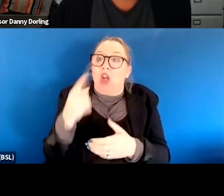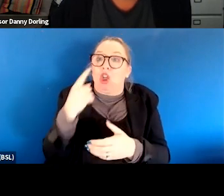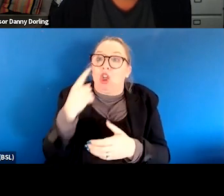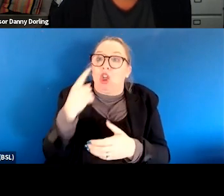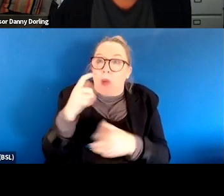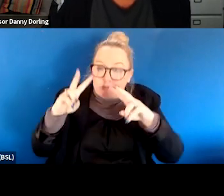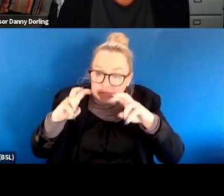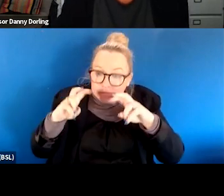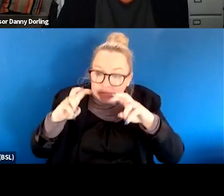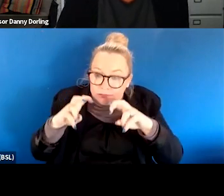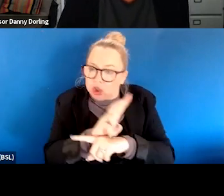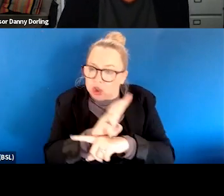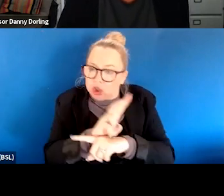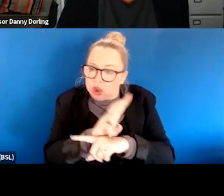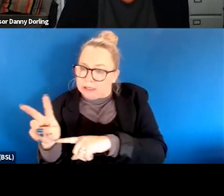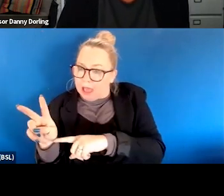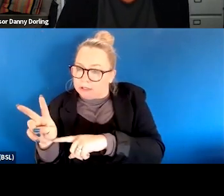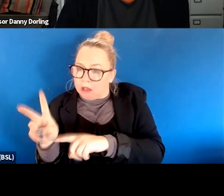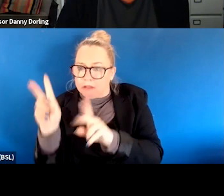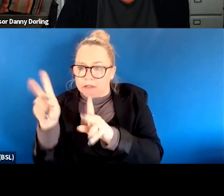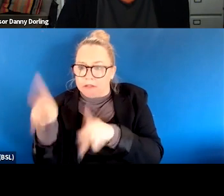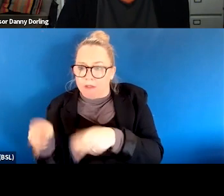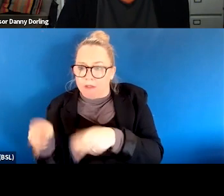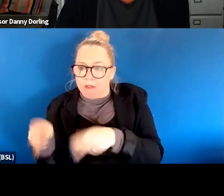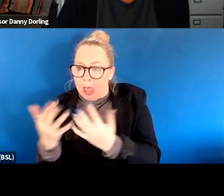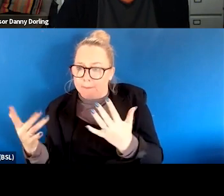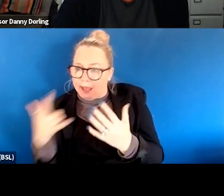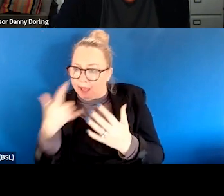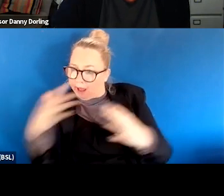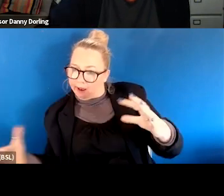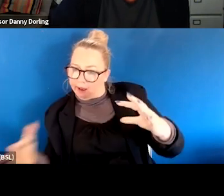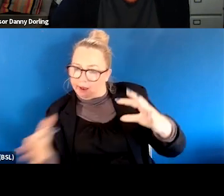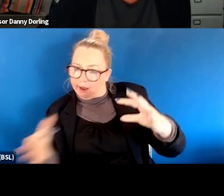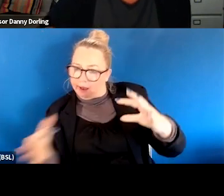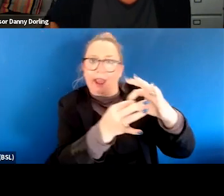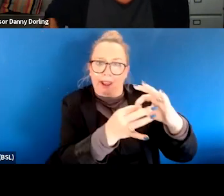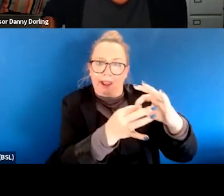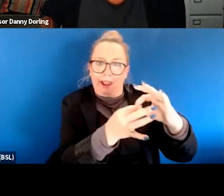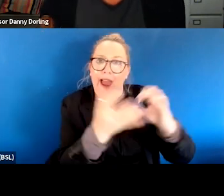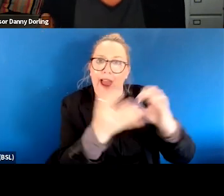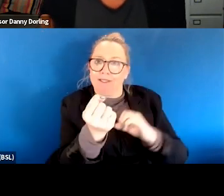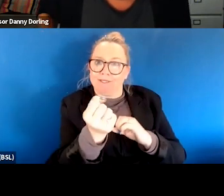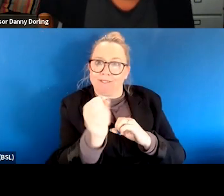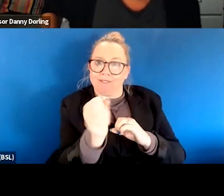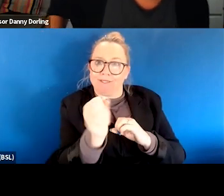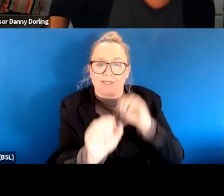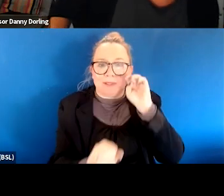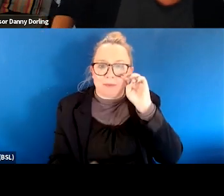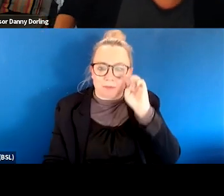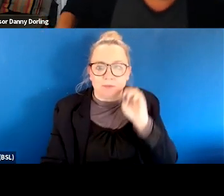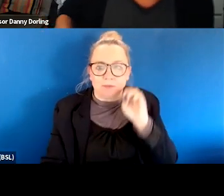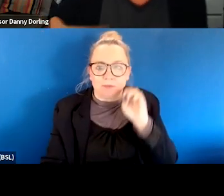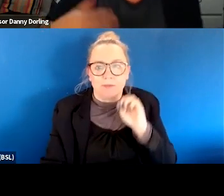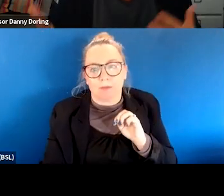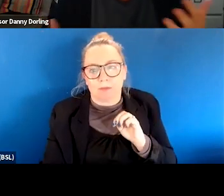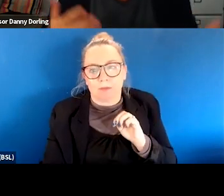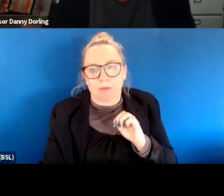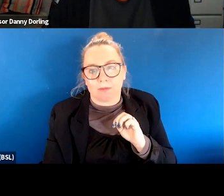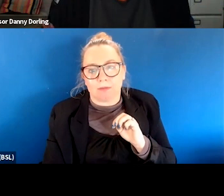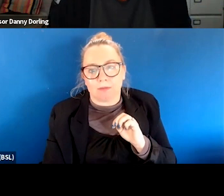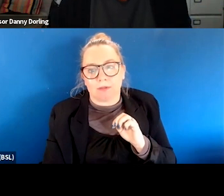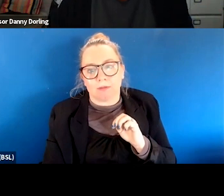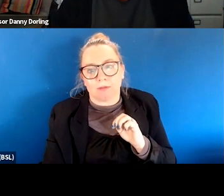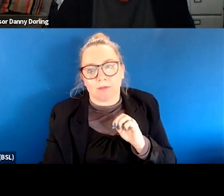later from it. The graph at the bottom is the reported number of cases, just to show you that the